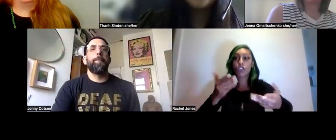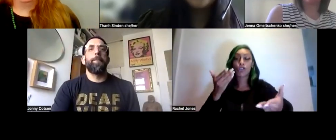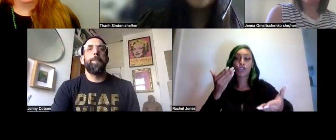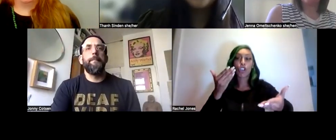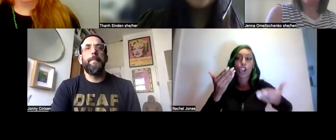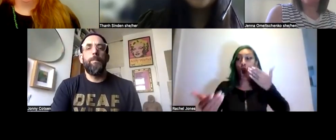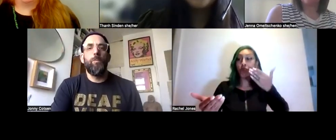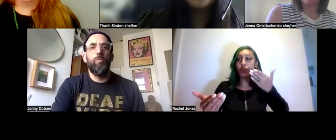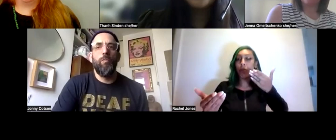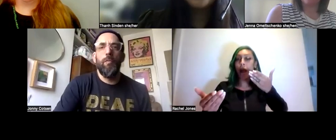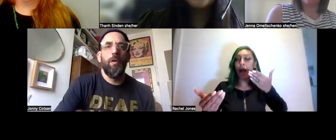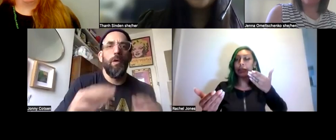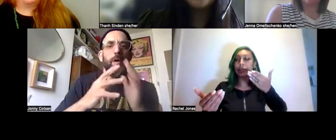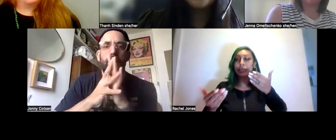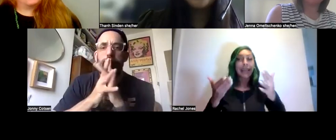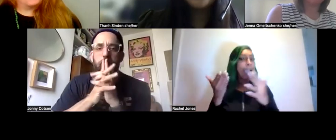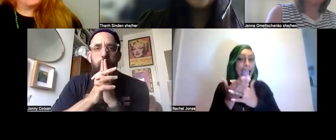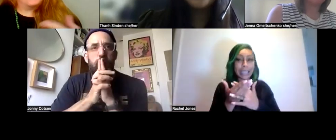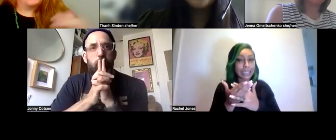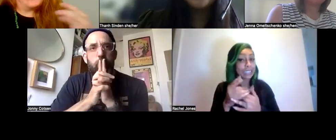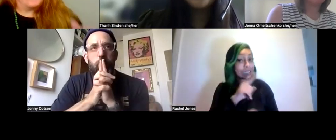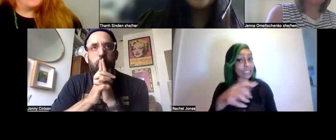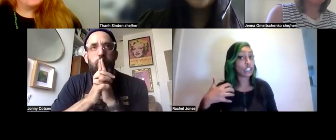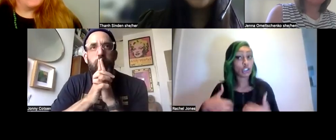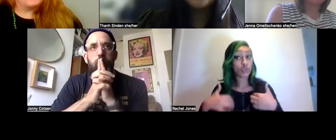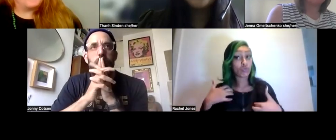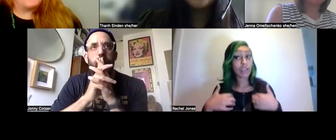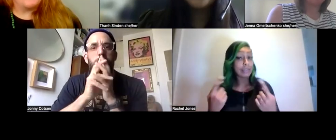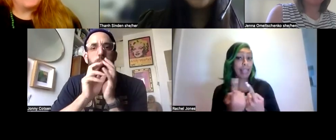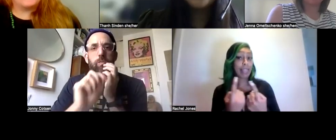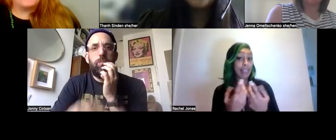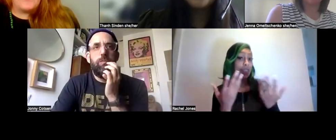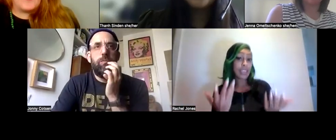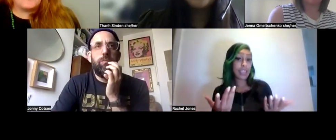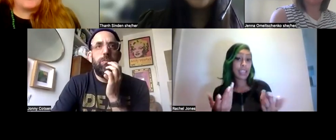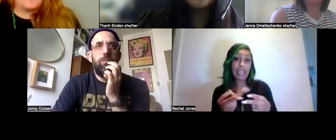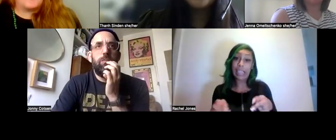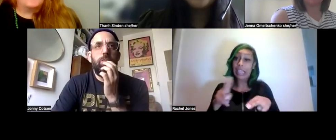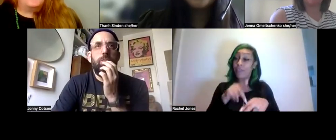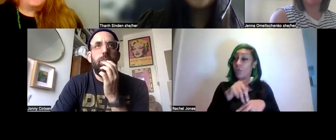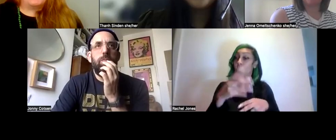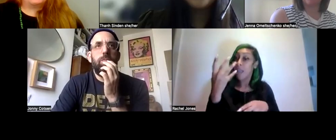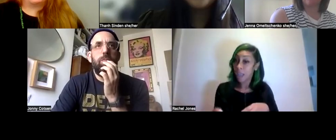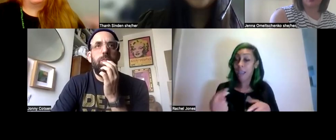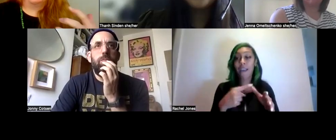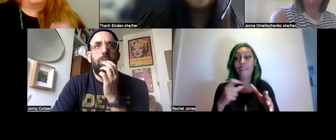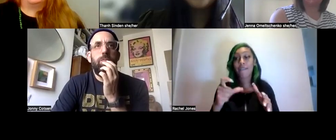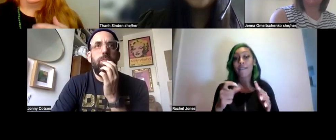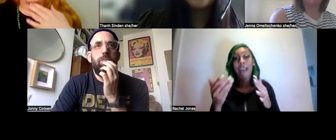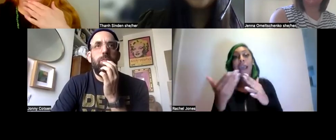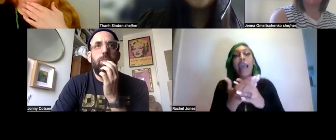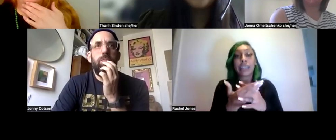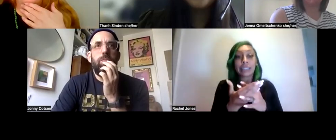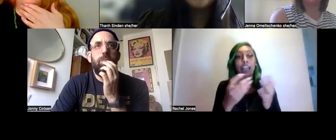way. But it's such an interesting thing. So if you are, I suppose, if you do have an access rider, I think it's